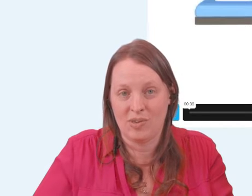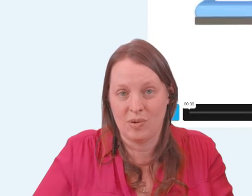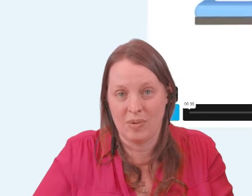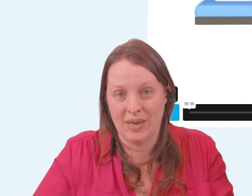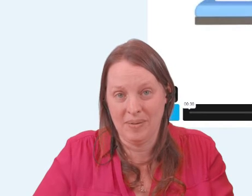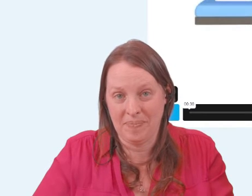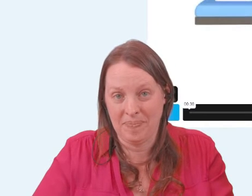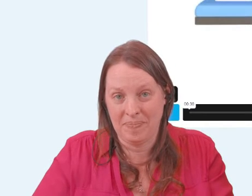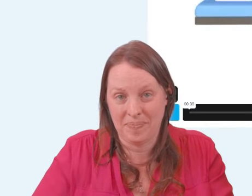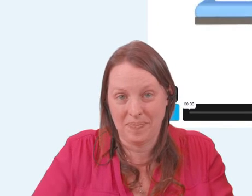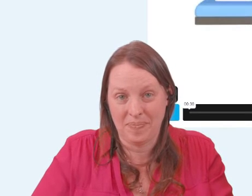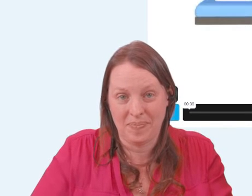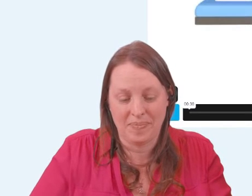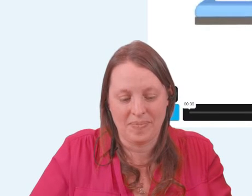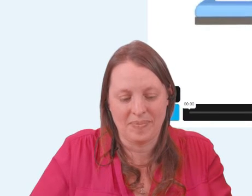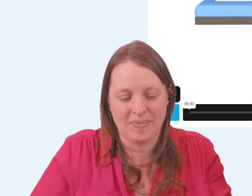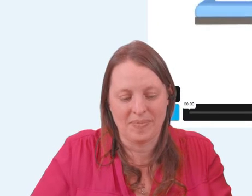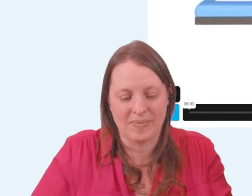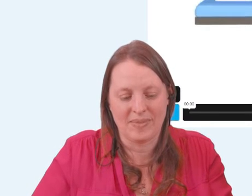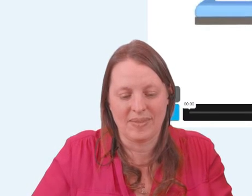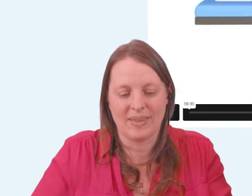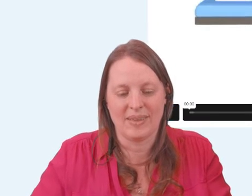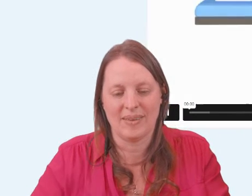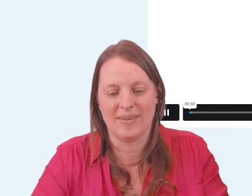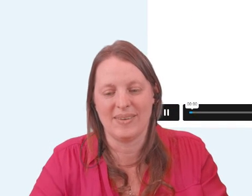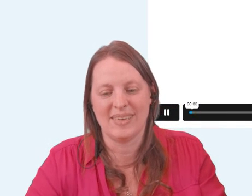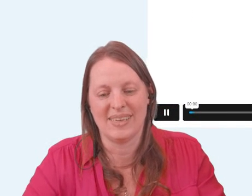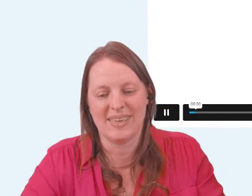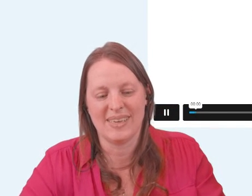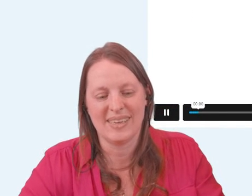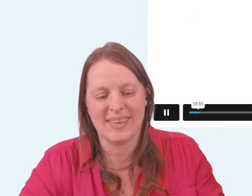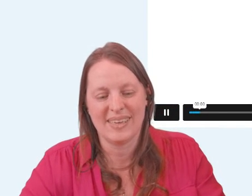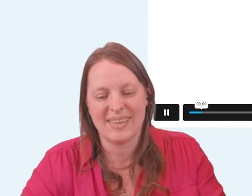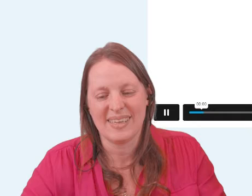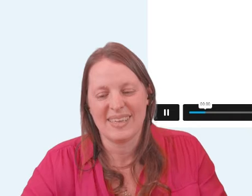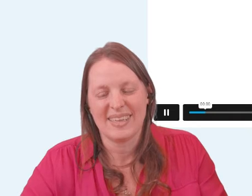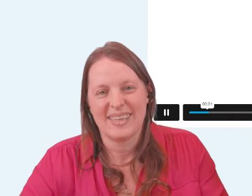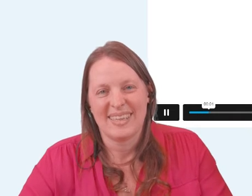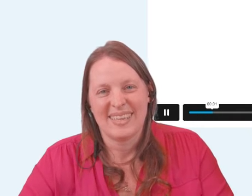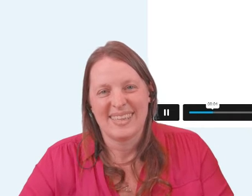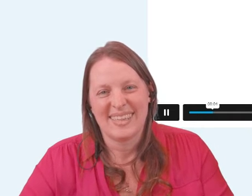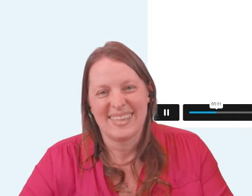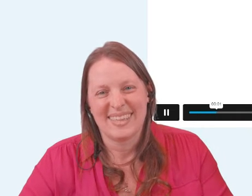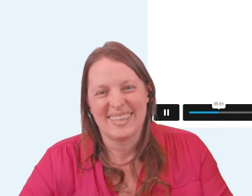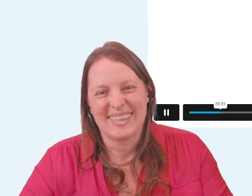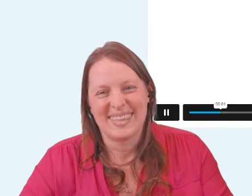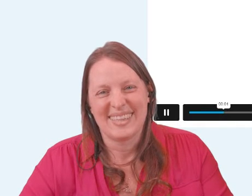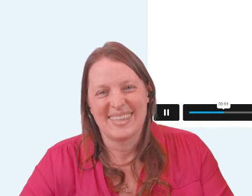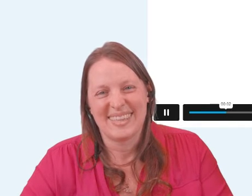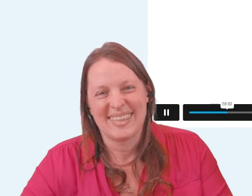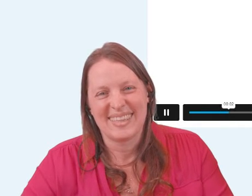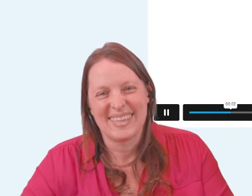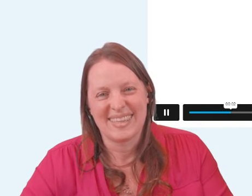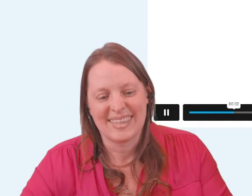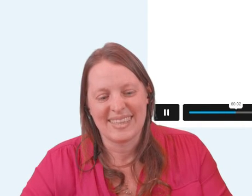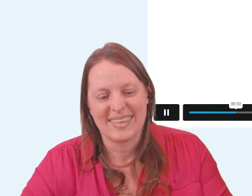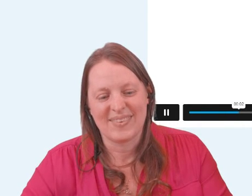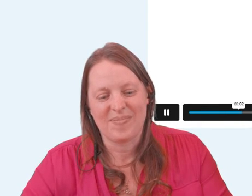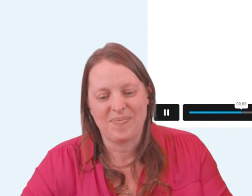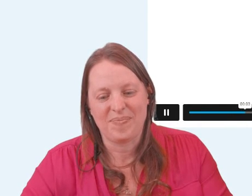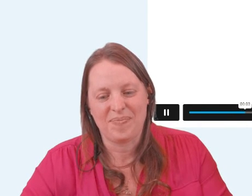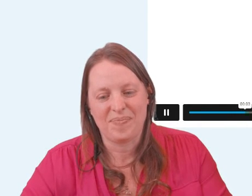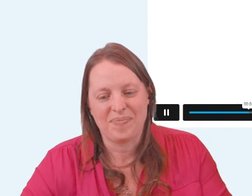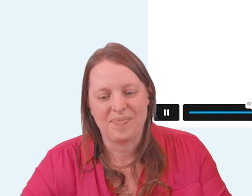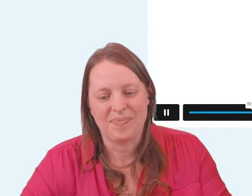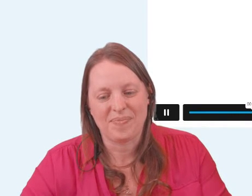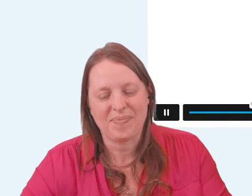modified Zuma. Yes, we try we publish this maneuver. It's simple only